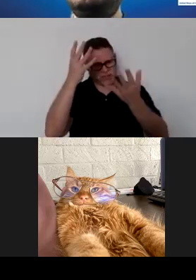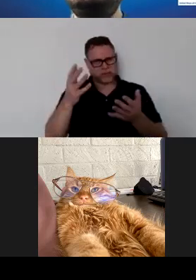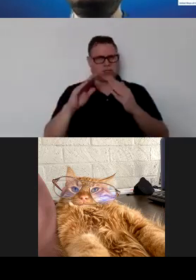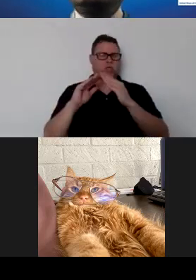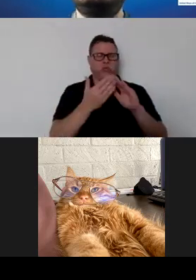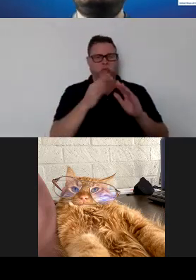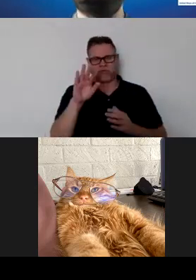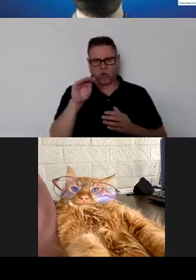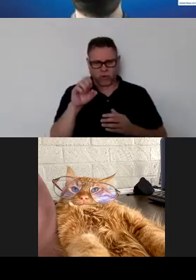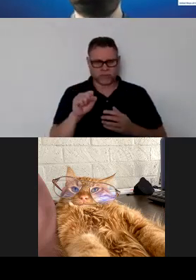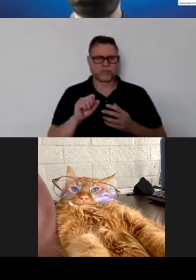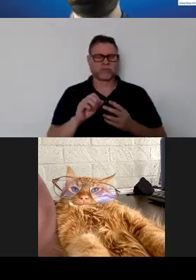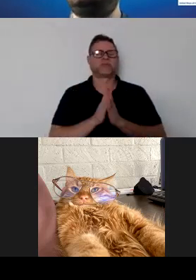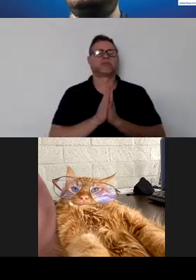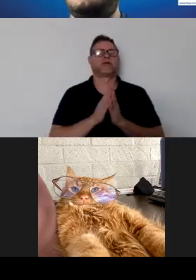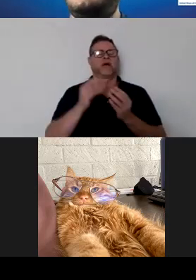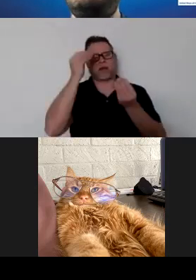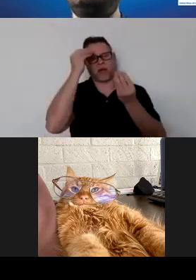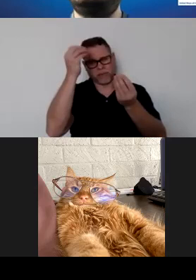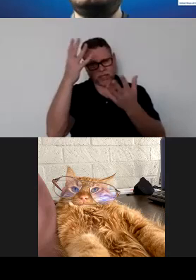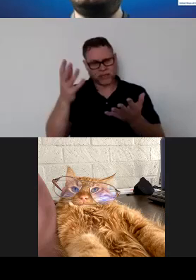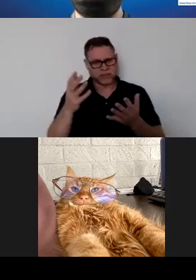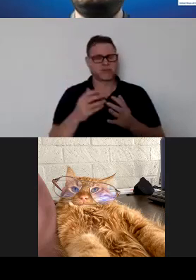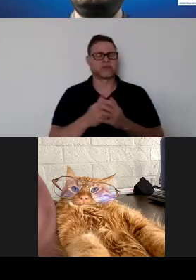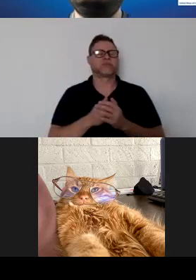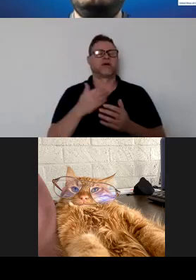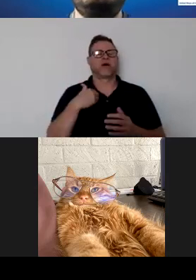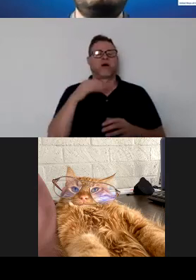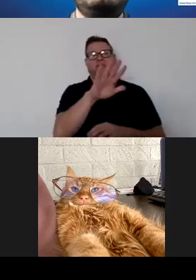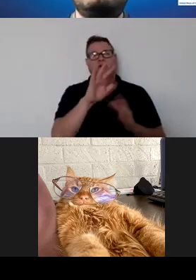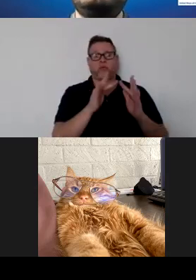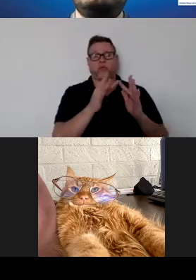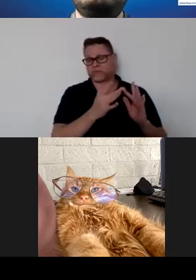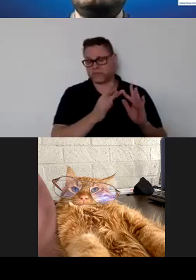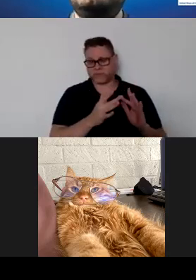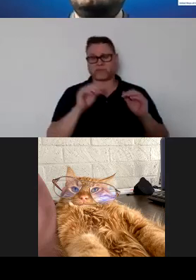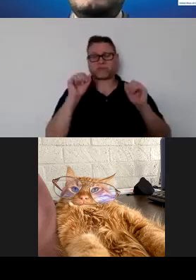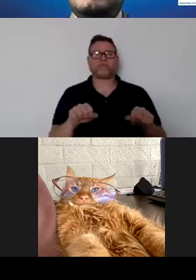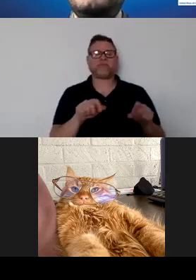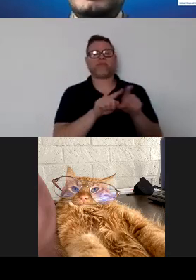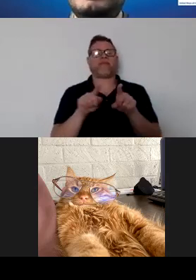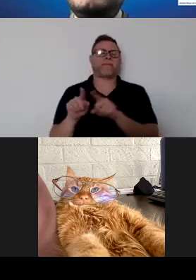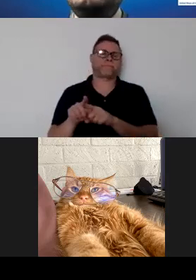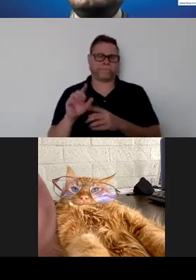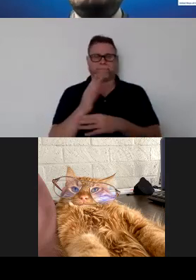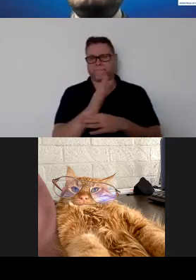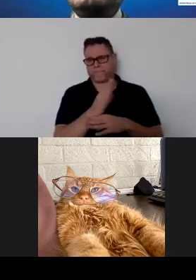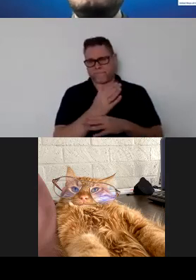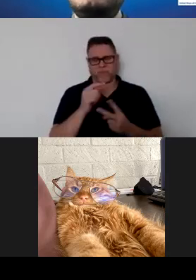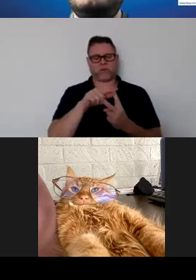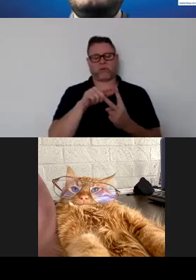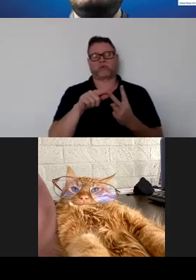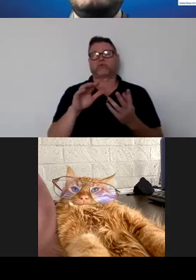community forums or whatever updates they might have on their website. I can also share out 2